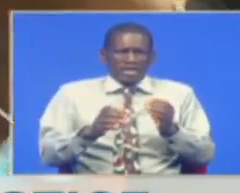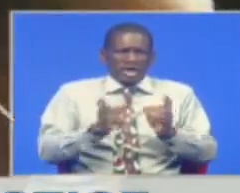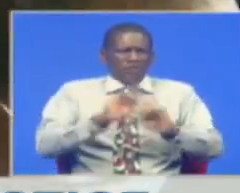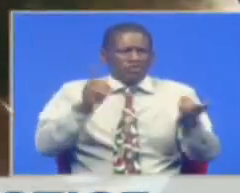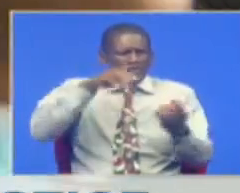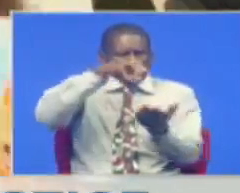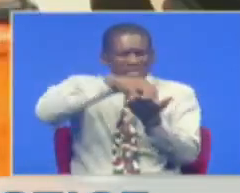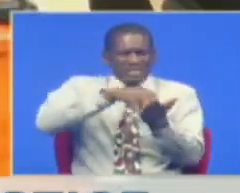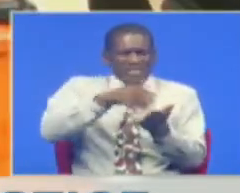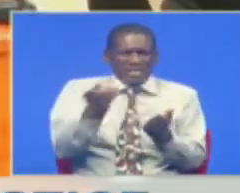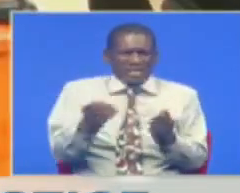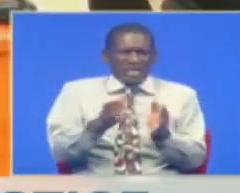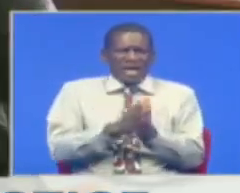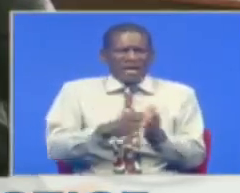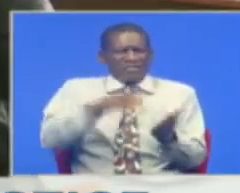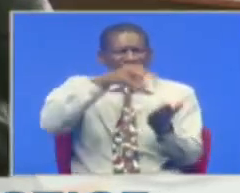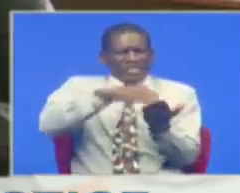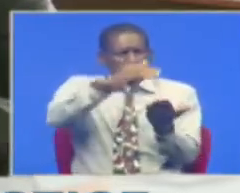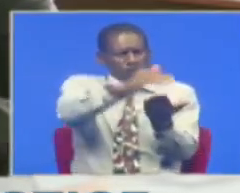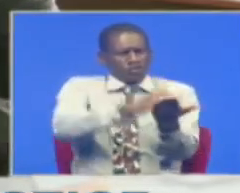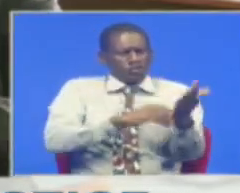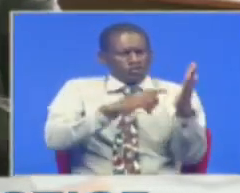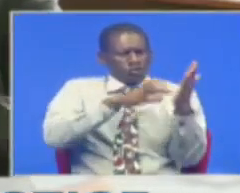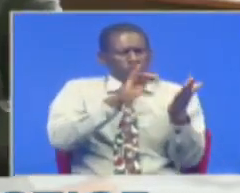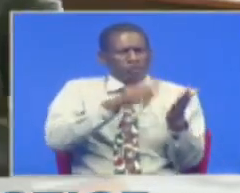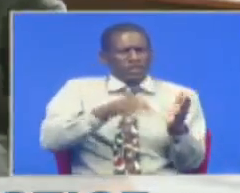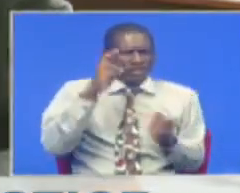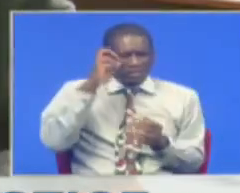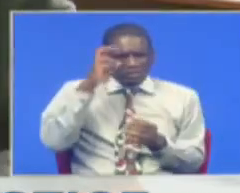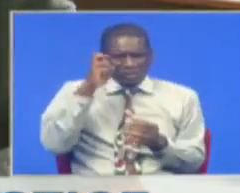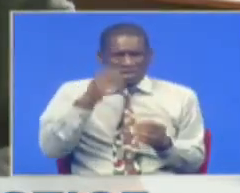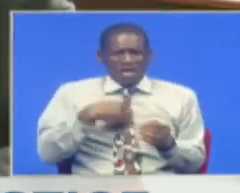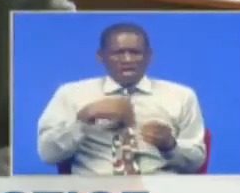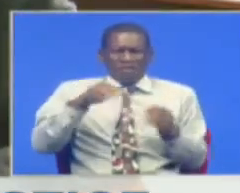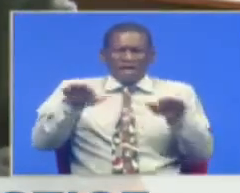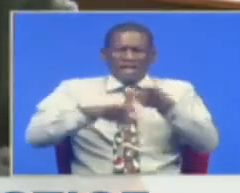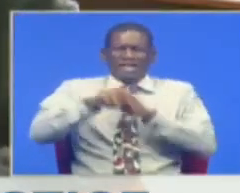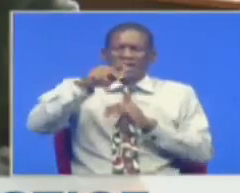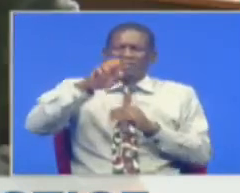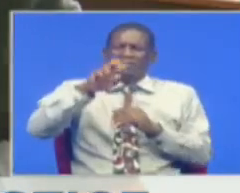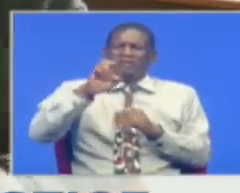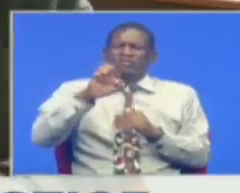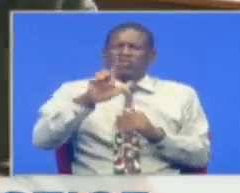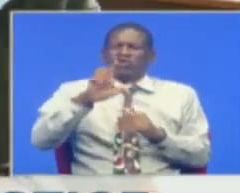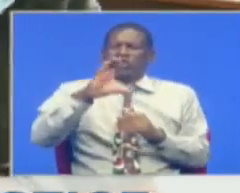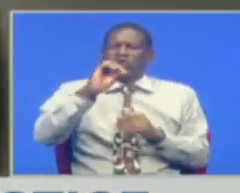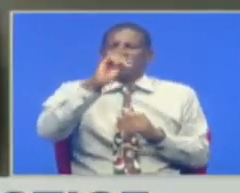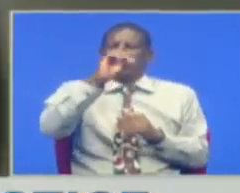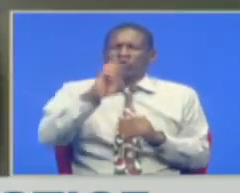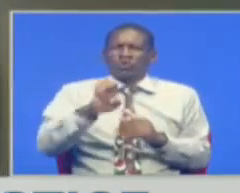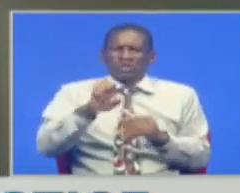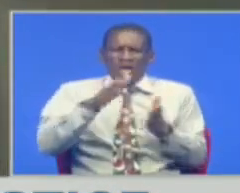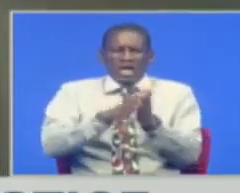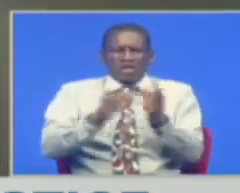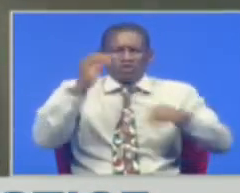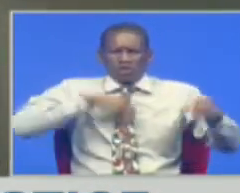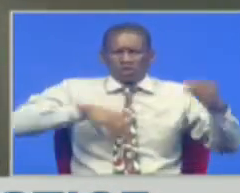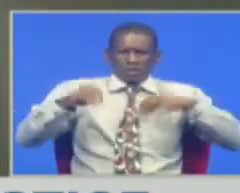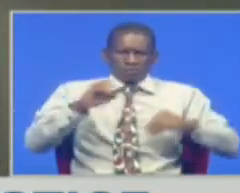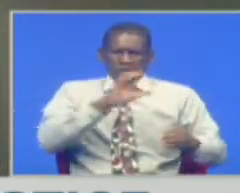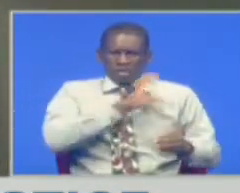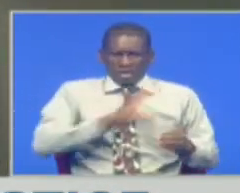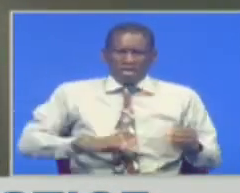with. The charge sheet indicates the accused are charged under the Penal Code and Anti-Corruption Act. The court has also refused an application